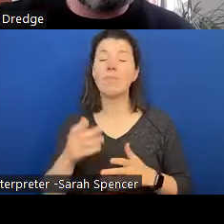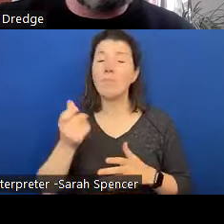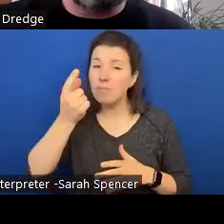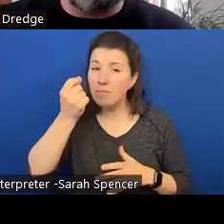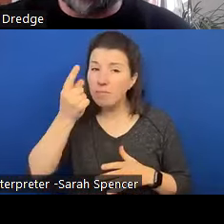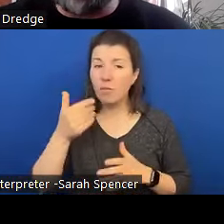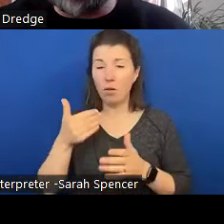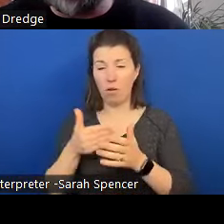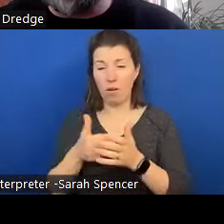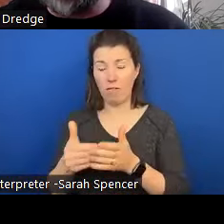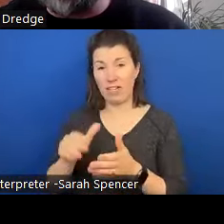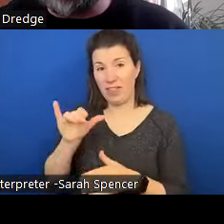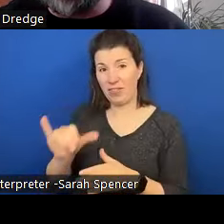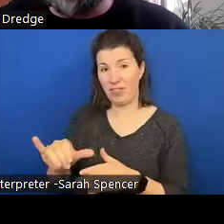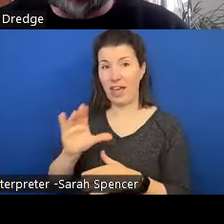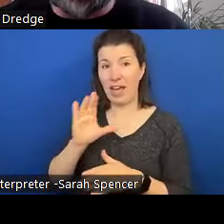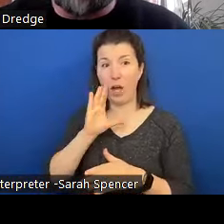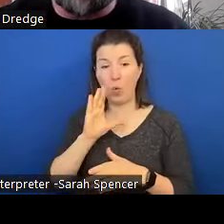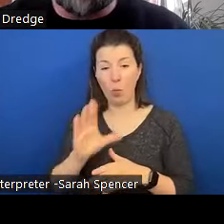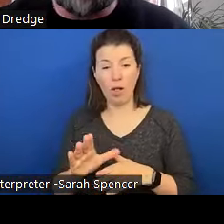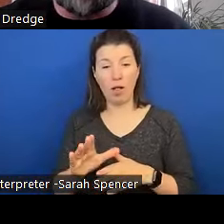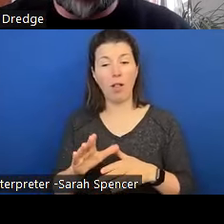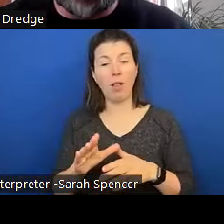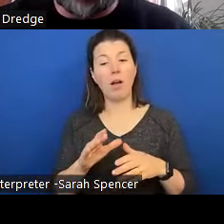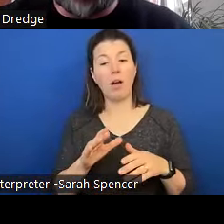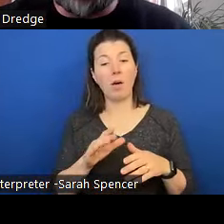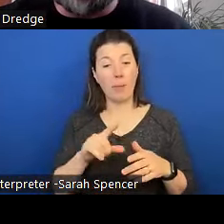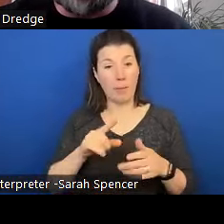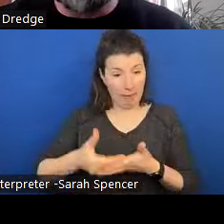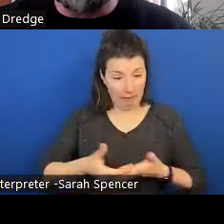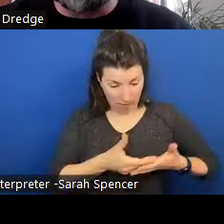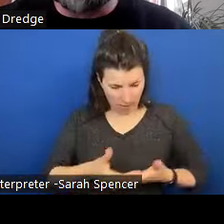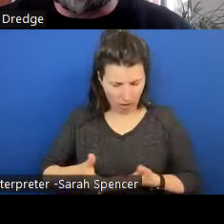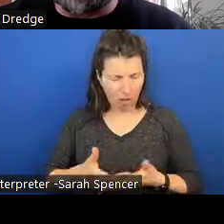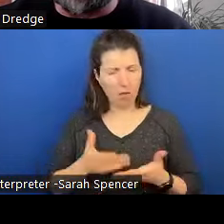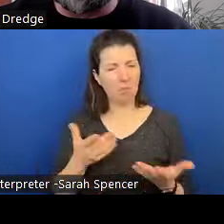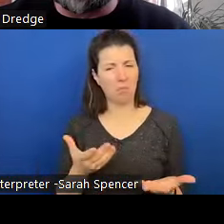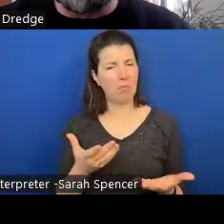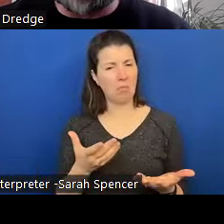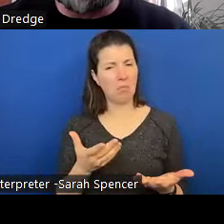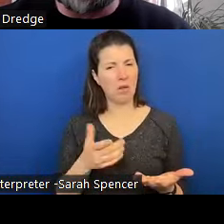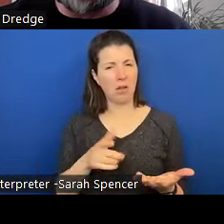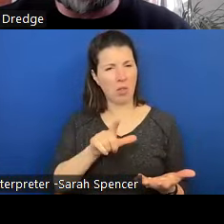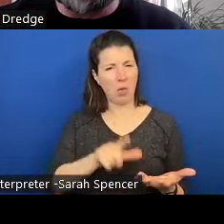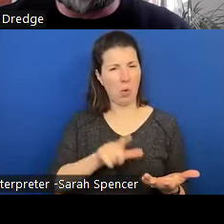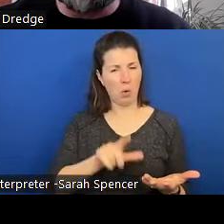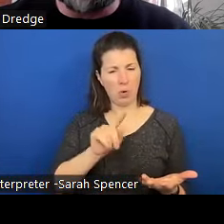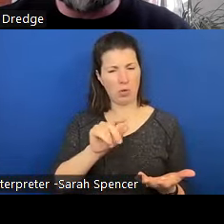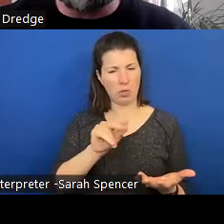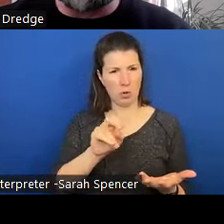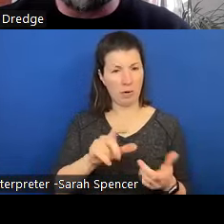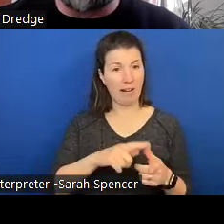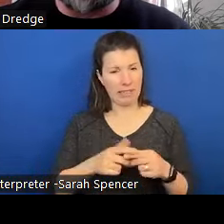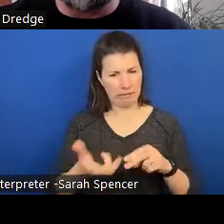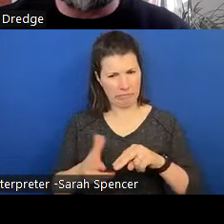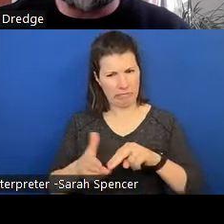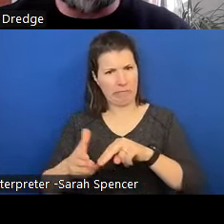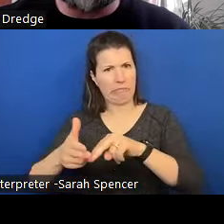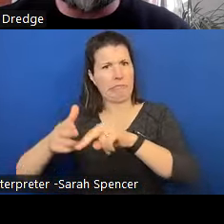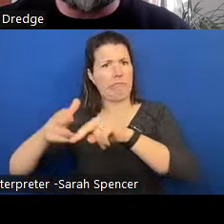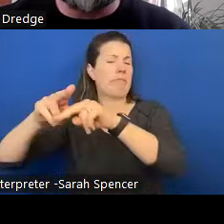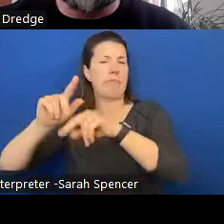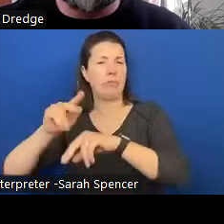from decreased to increased over time. Muscle tone is a hard thing in babies because it moves very fast